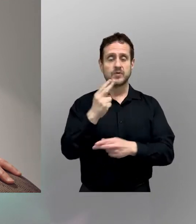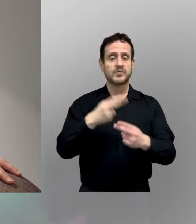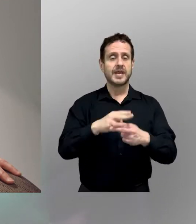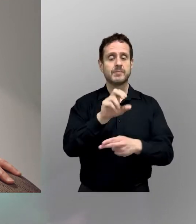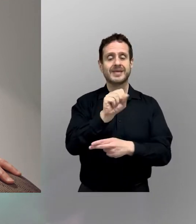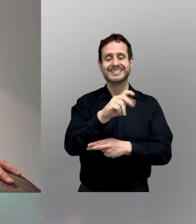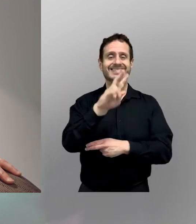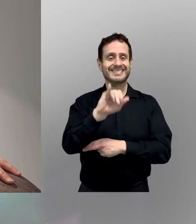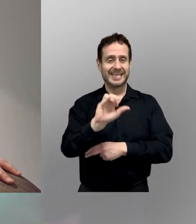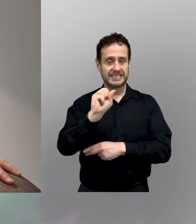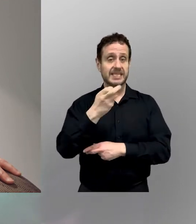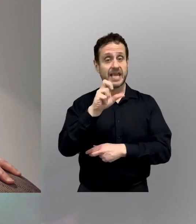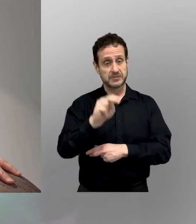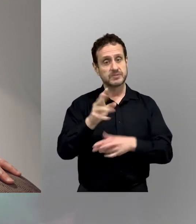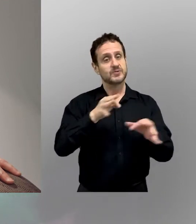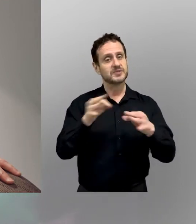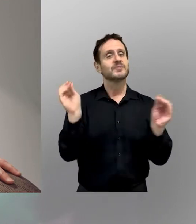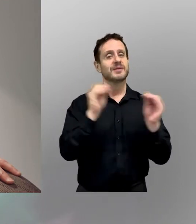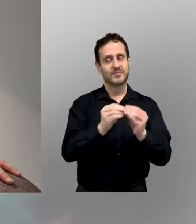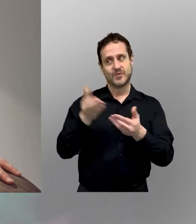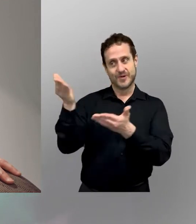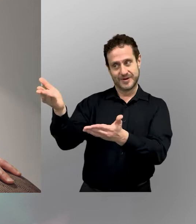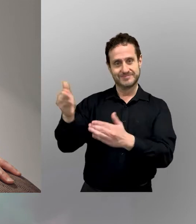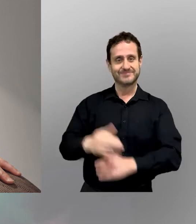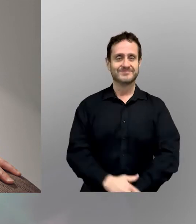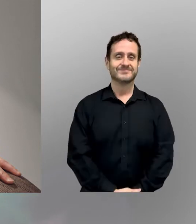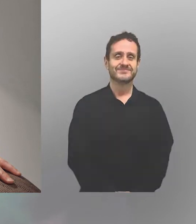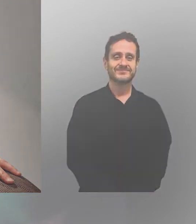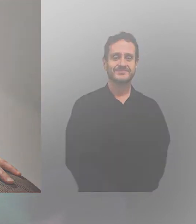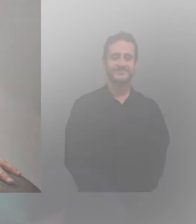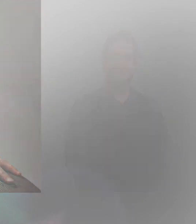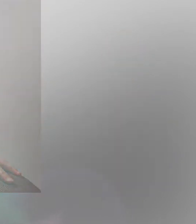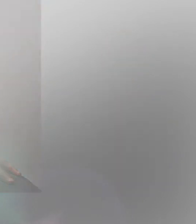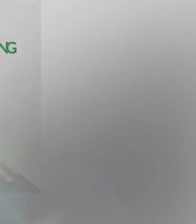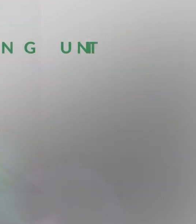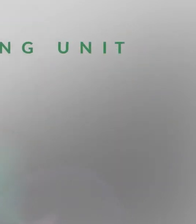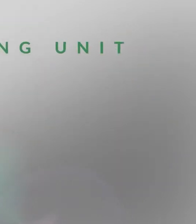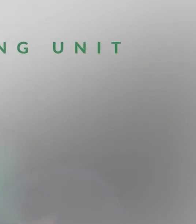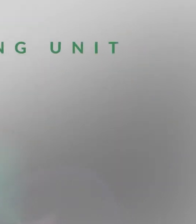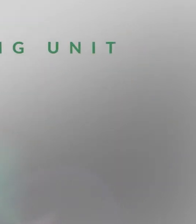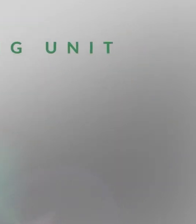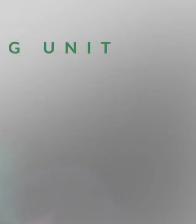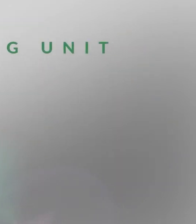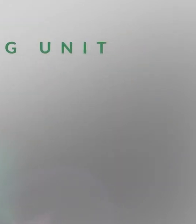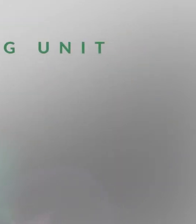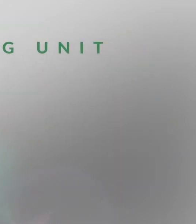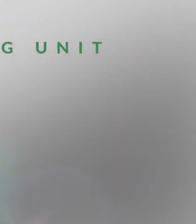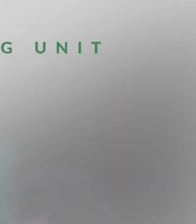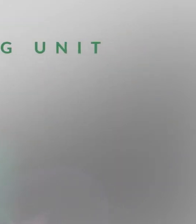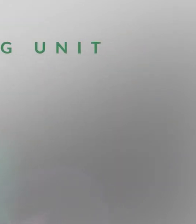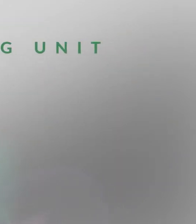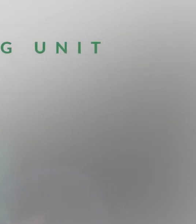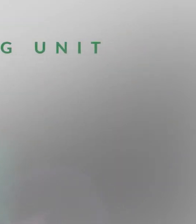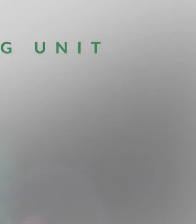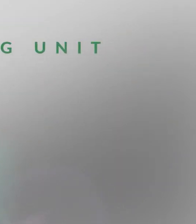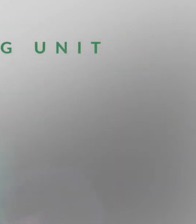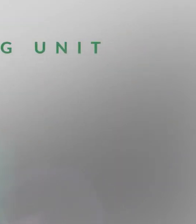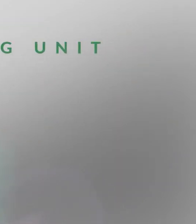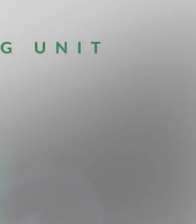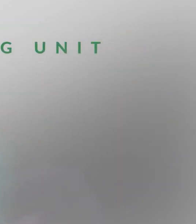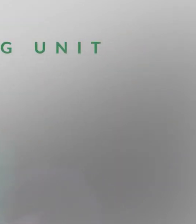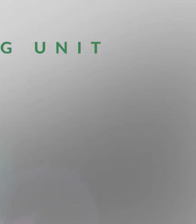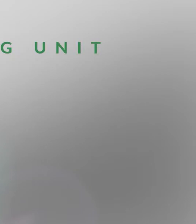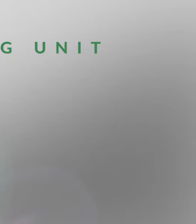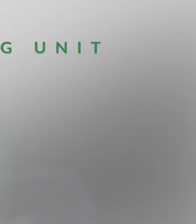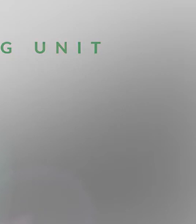IMU, Stacy Ashman, to tell us more. Title: Independent Monitoring Unit.